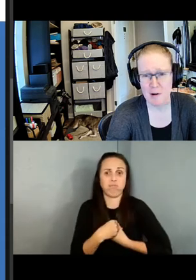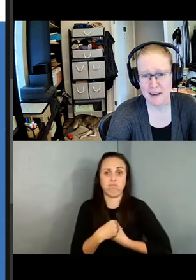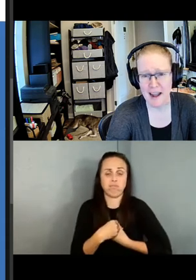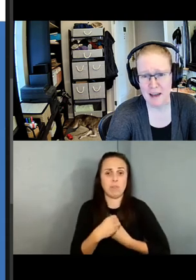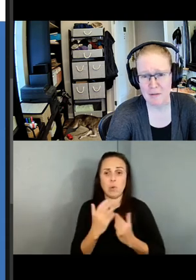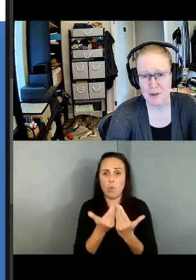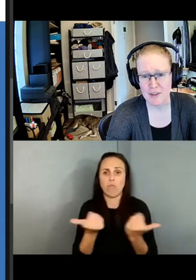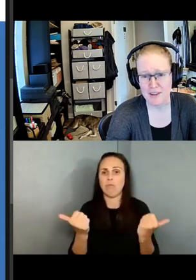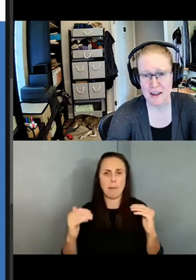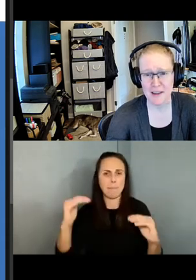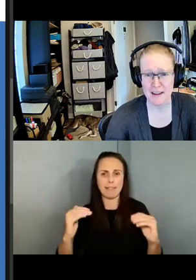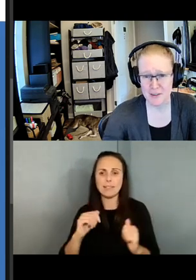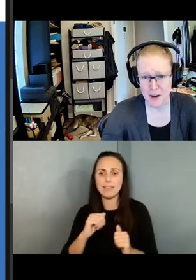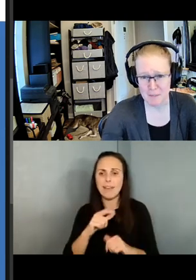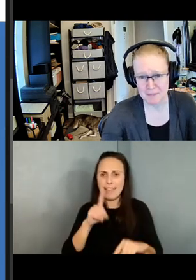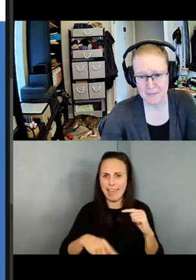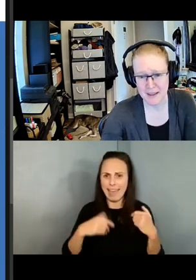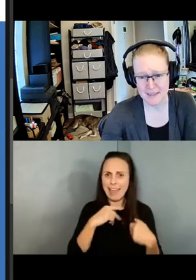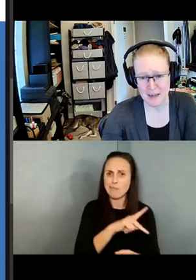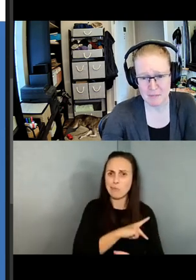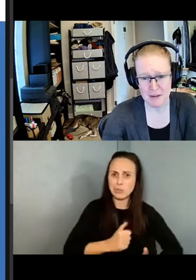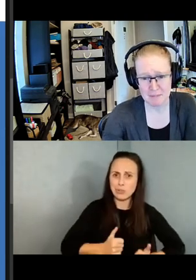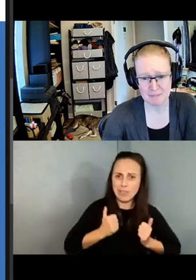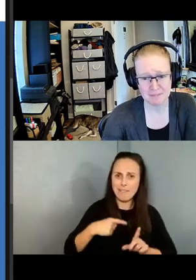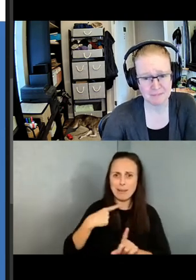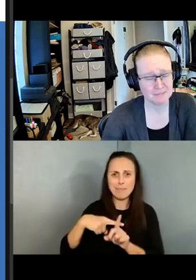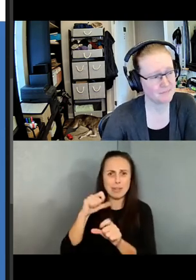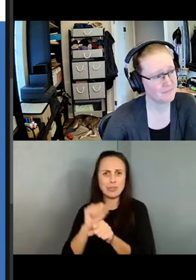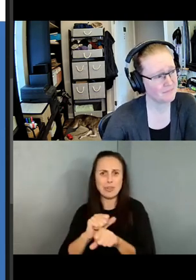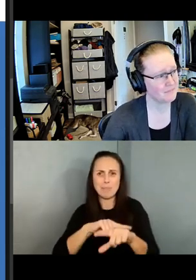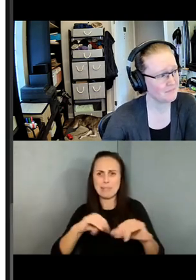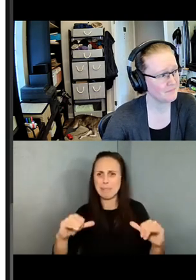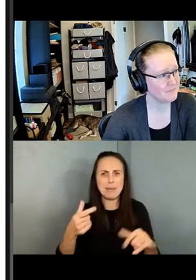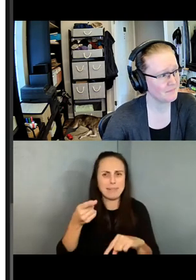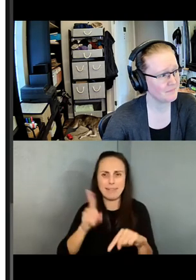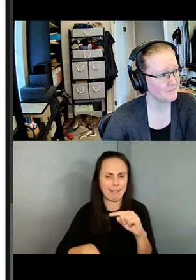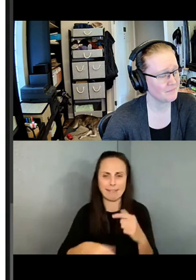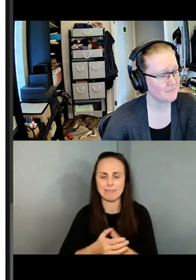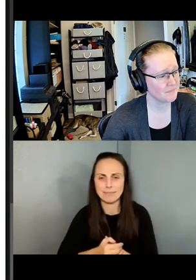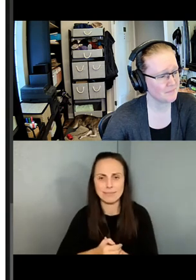don't know how I could have a personal life and a job at the same time.